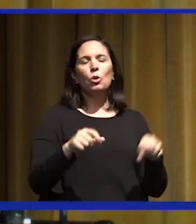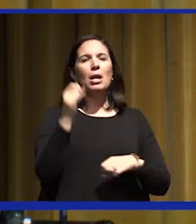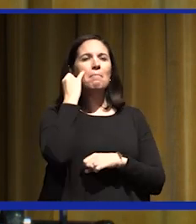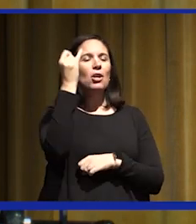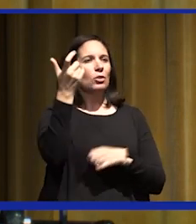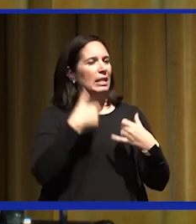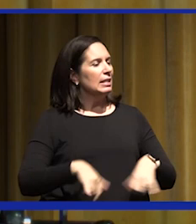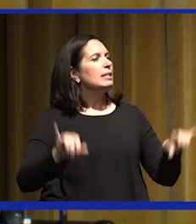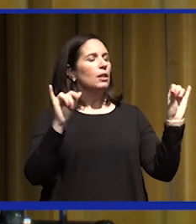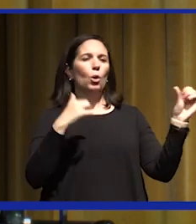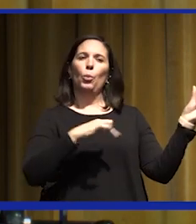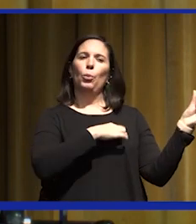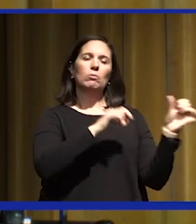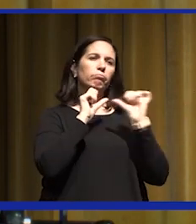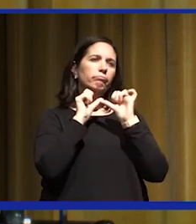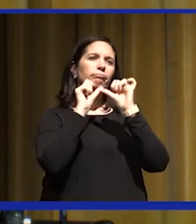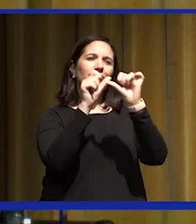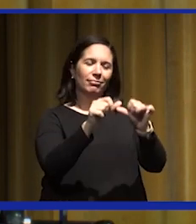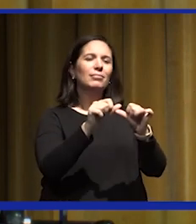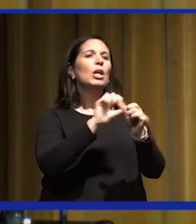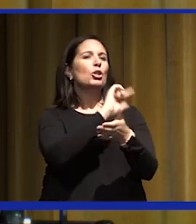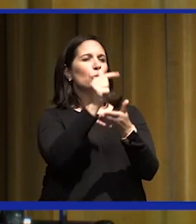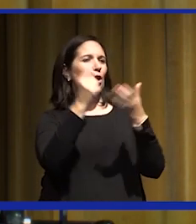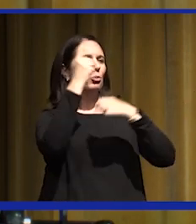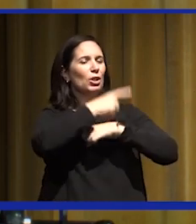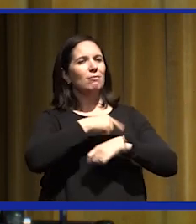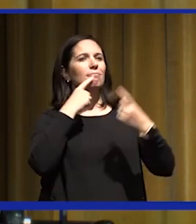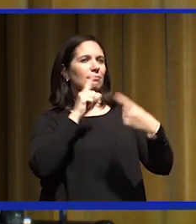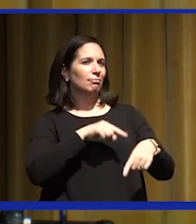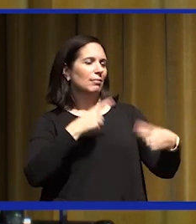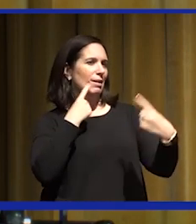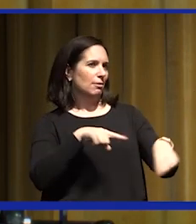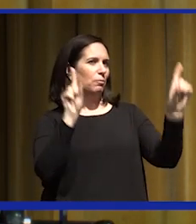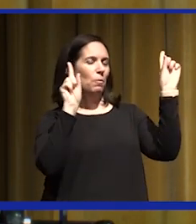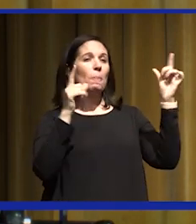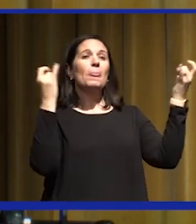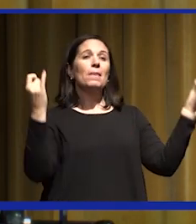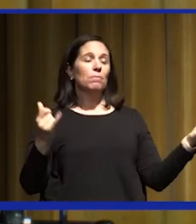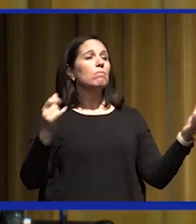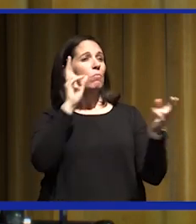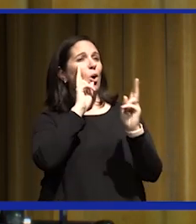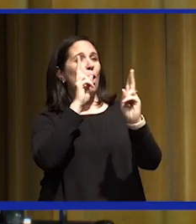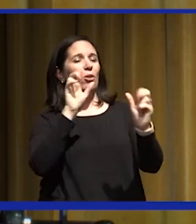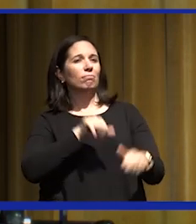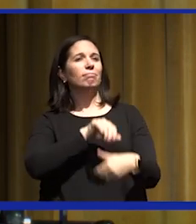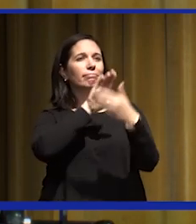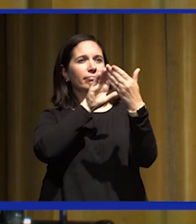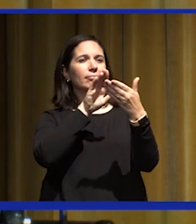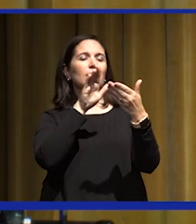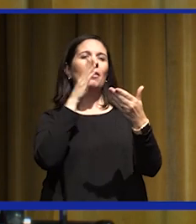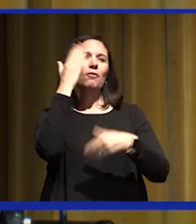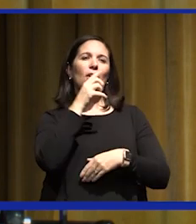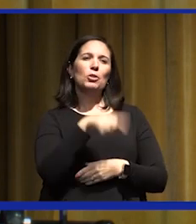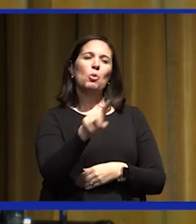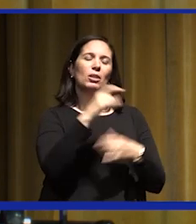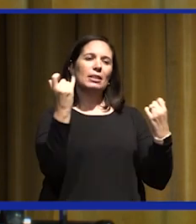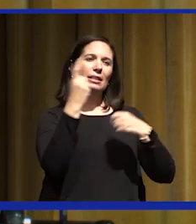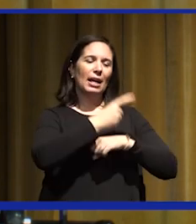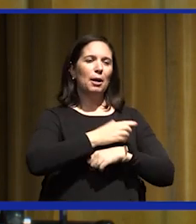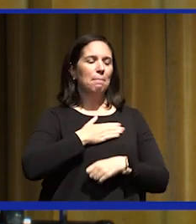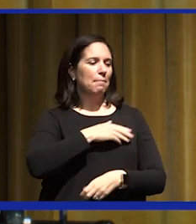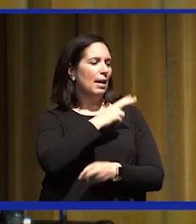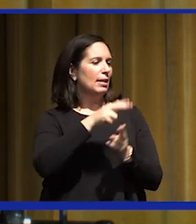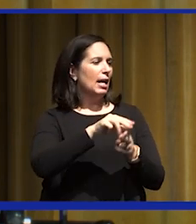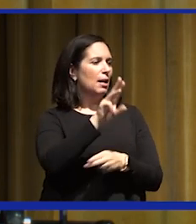graduation day has arrived. Ladies and gentlemen, it is an honor to be standing before you today. My name is Makaira Ross and I have been a Blue Devil